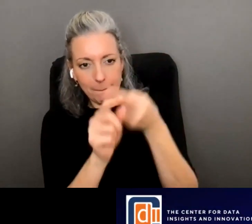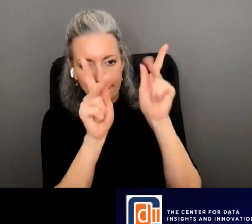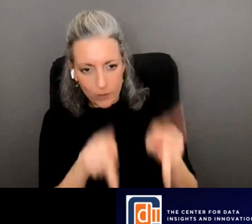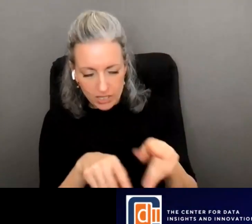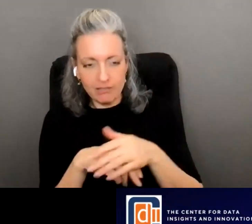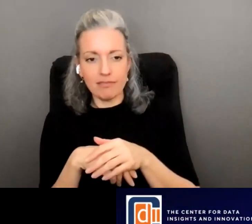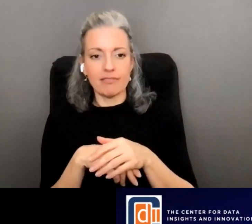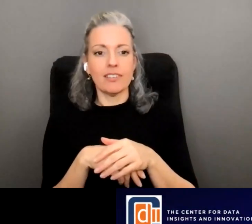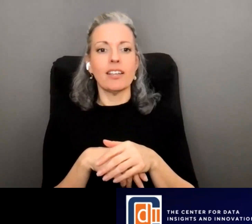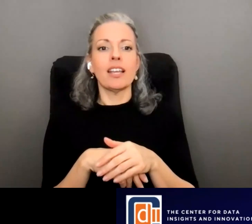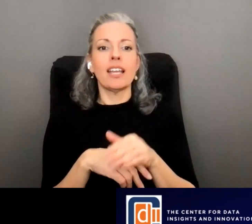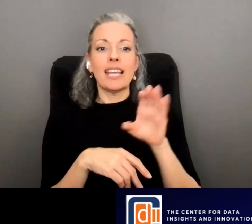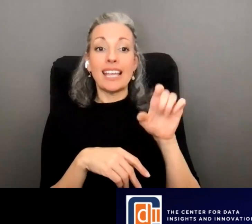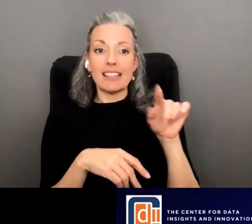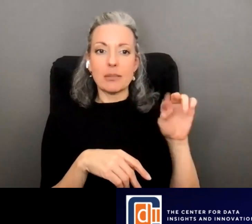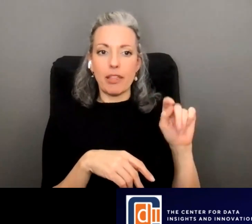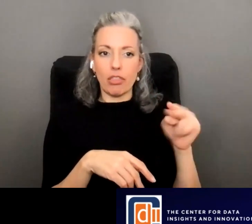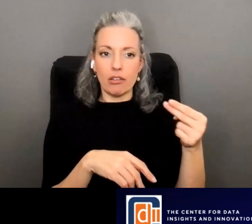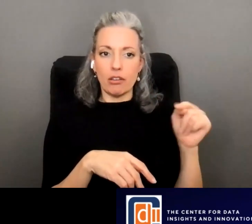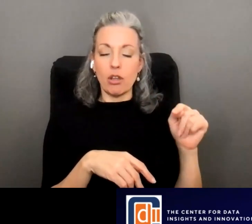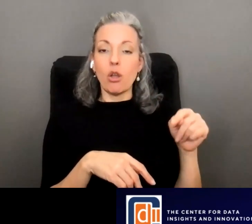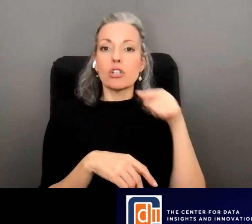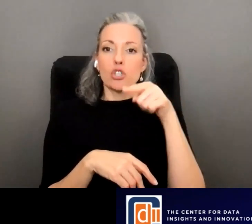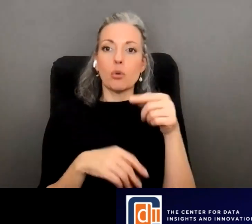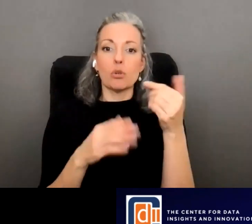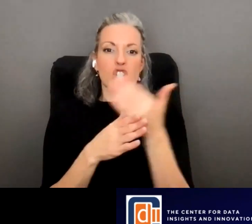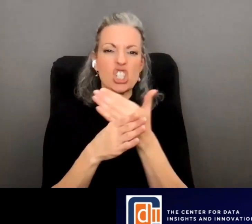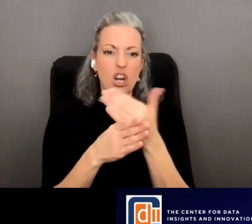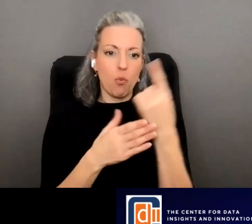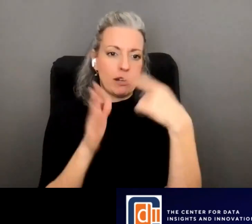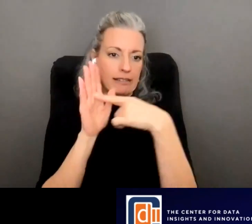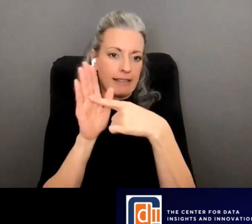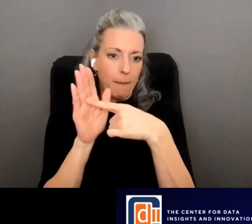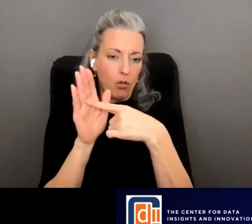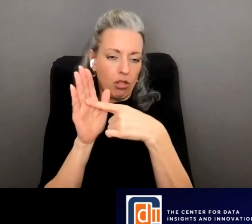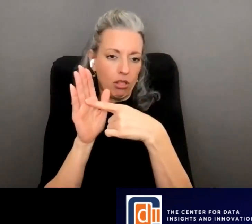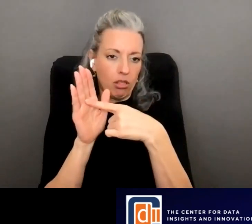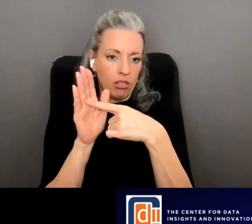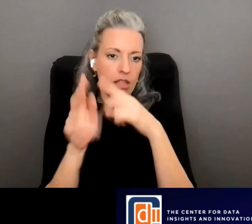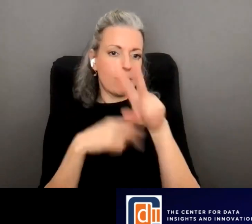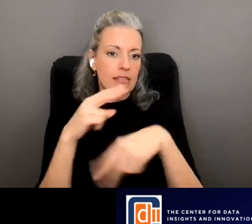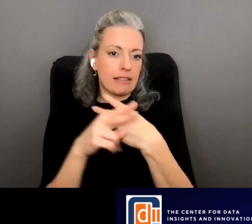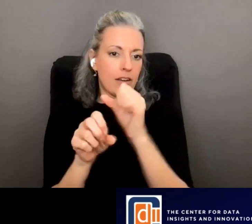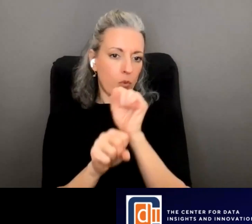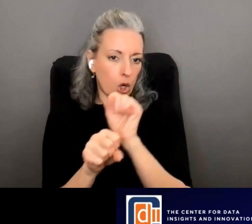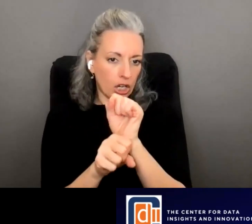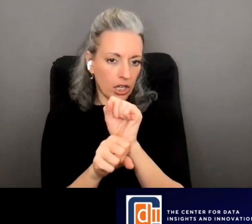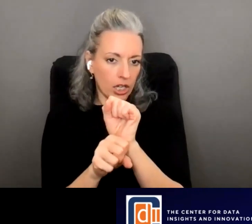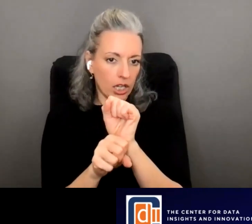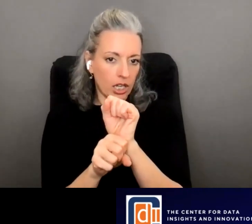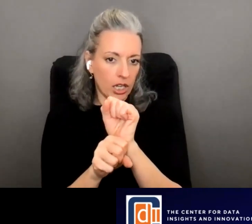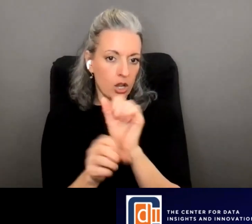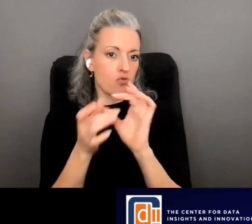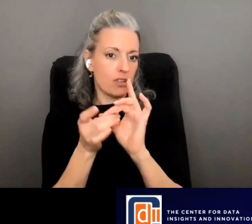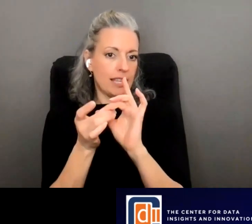Elizabeth will be sharing one really exciting effort that that is an example of this type of work related